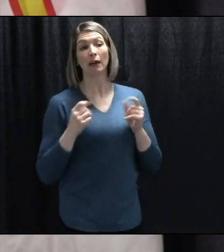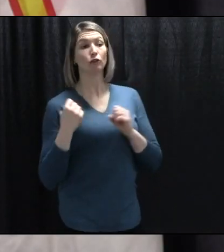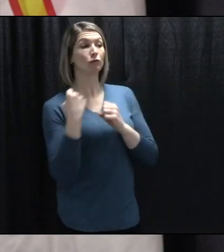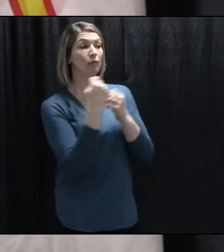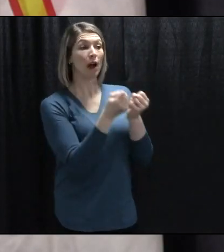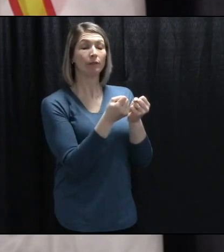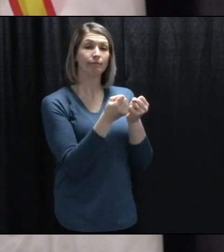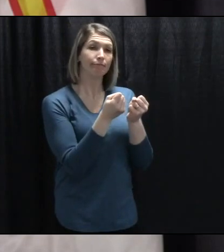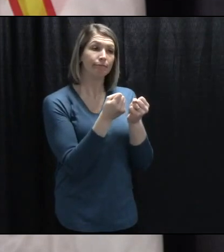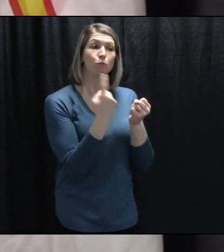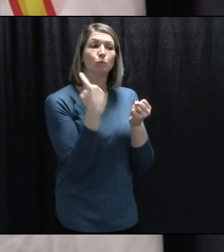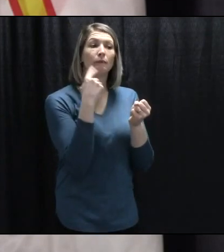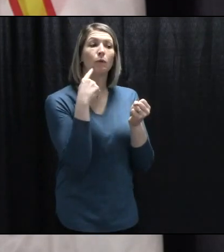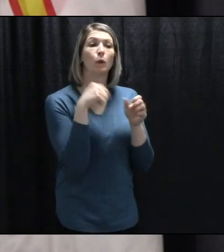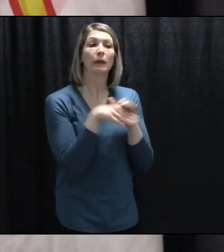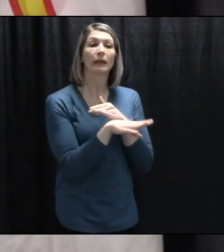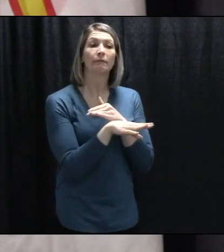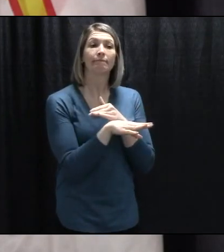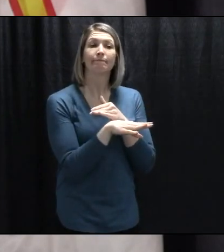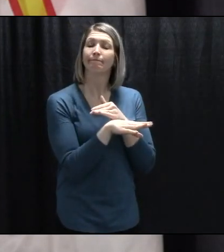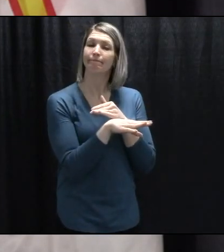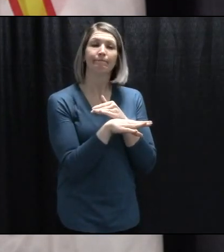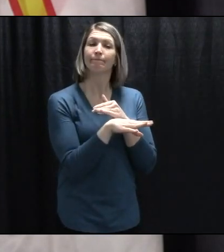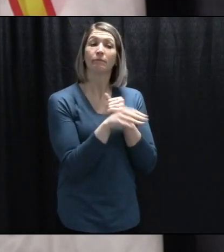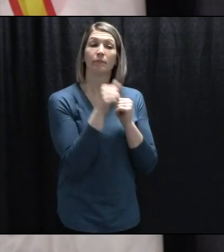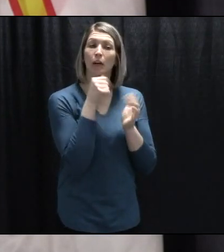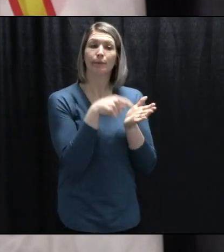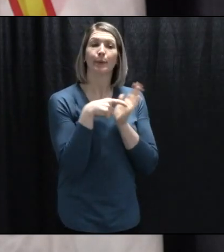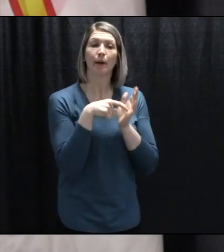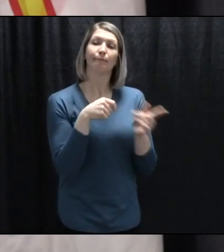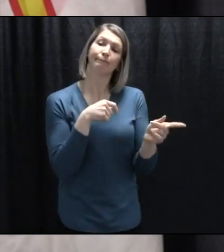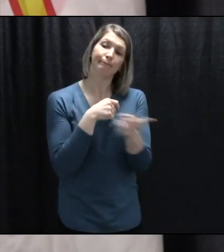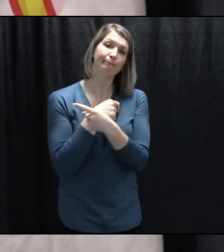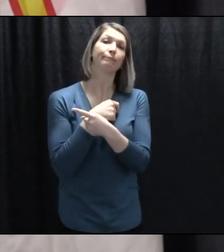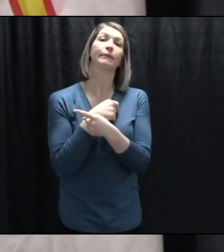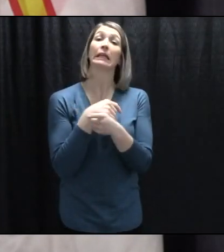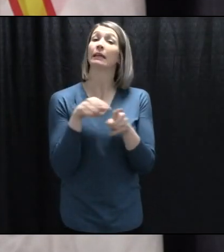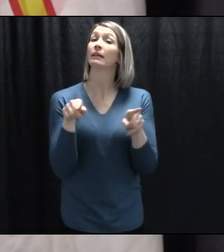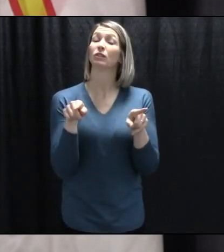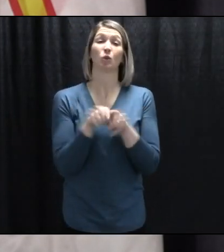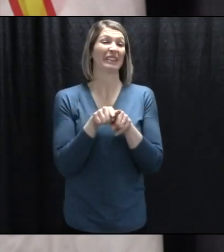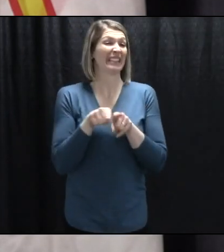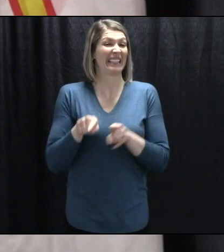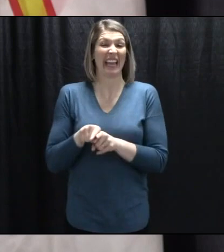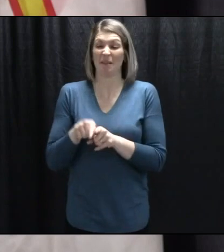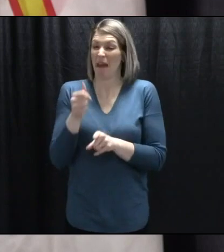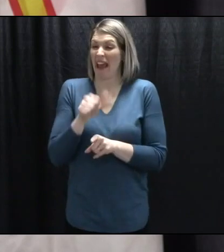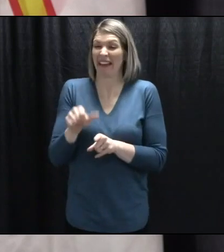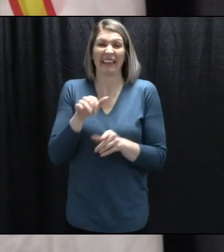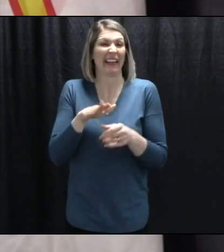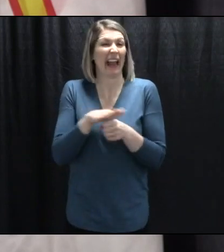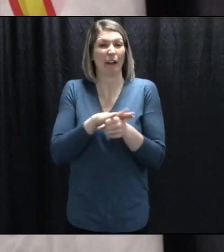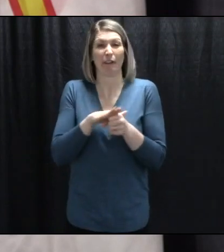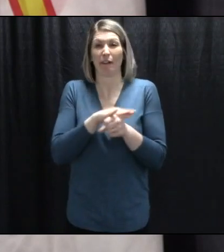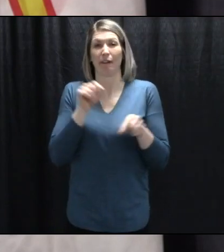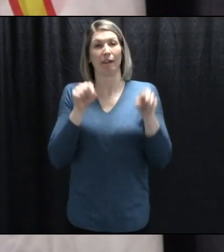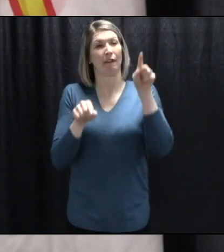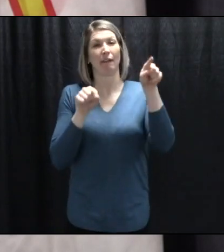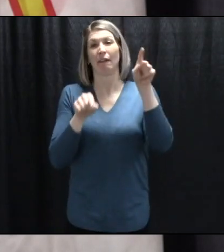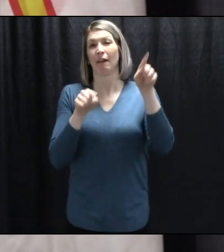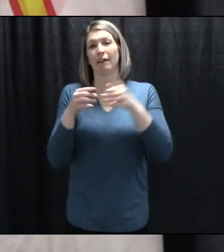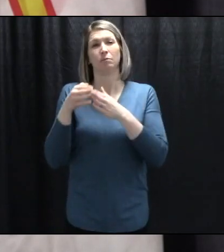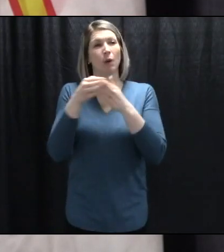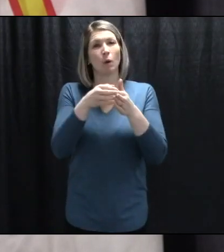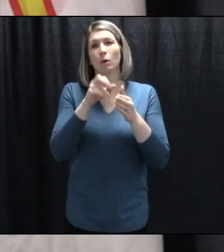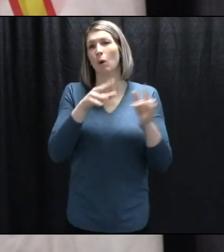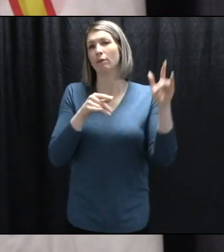travelers, and the same, and likewise down into Blanc-Sablon and into the Straits area of Labrador.